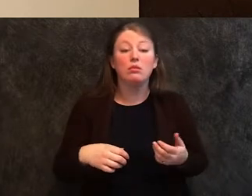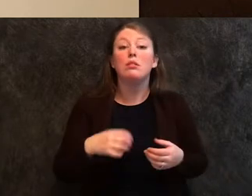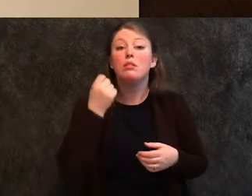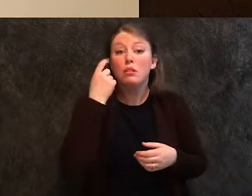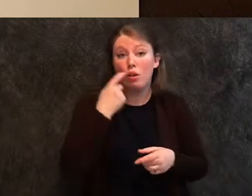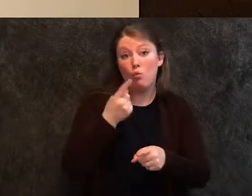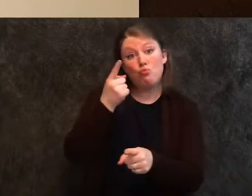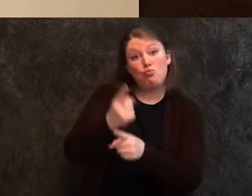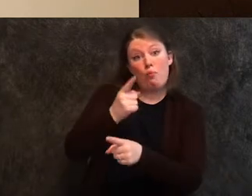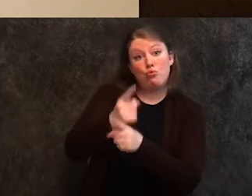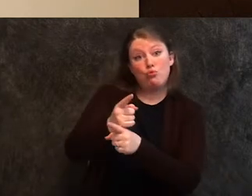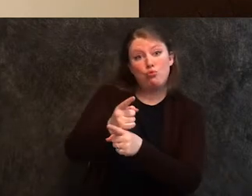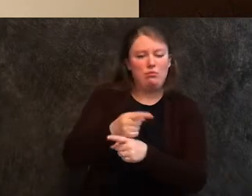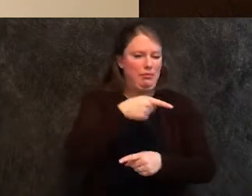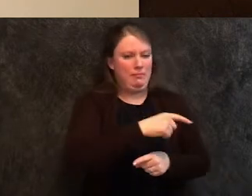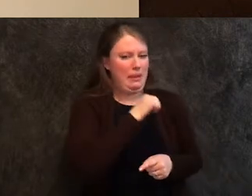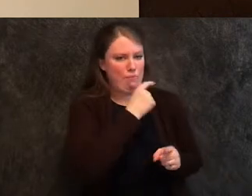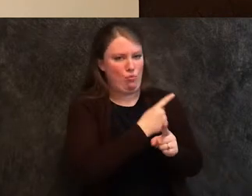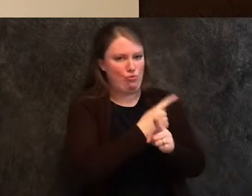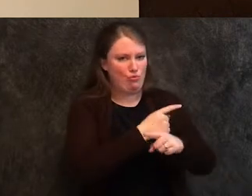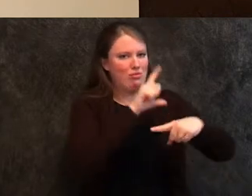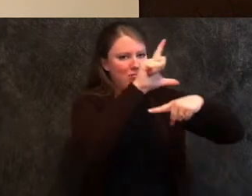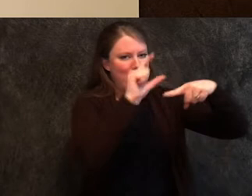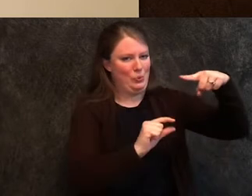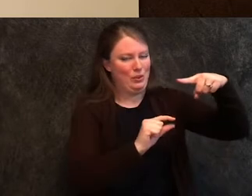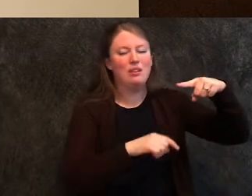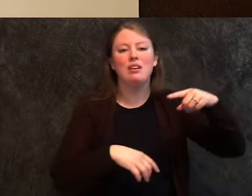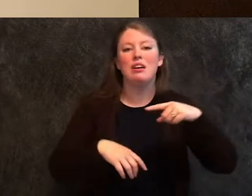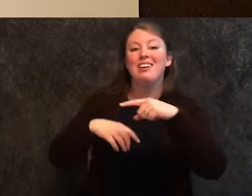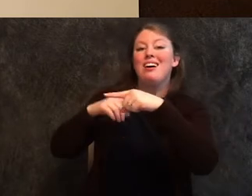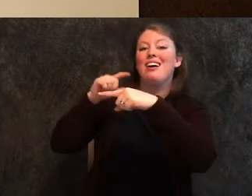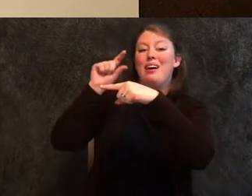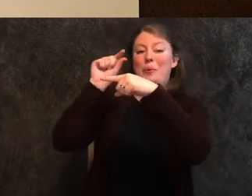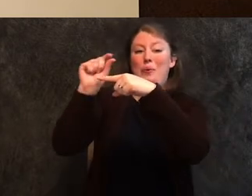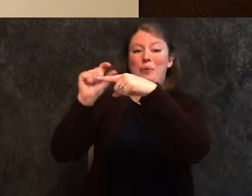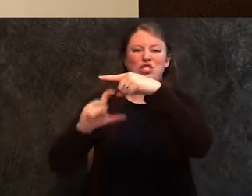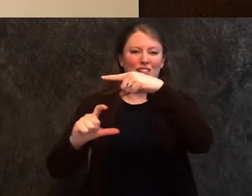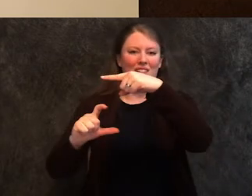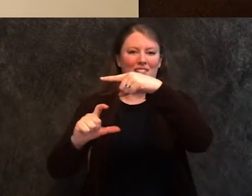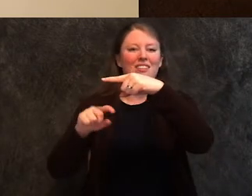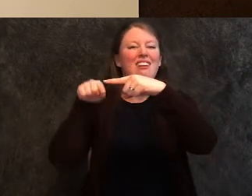fraction, right, is me all my circumstances over a big God.